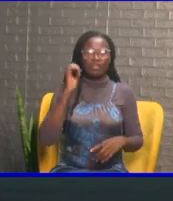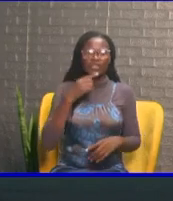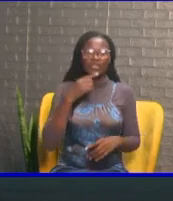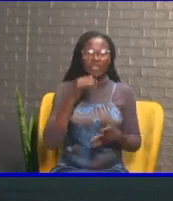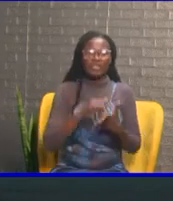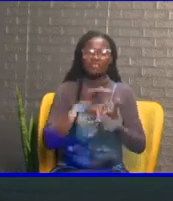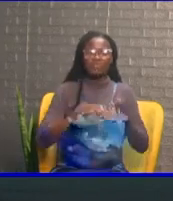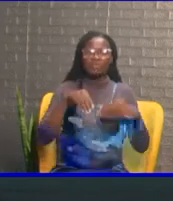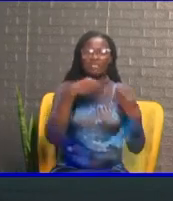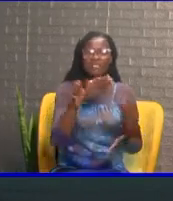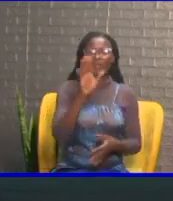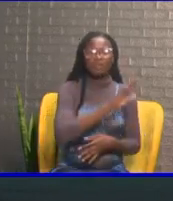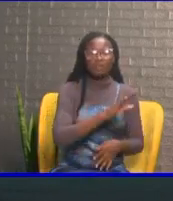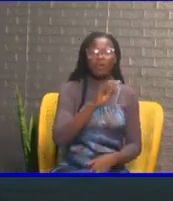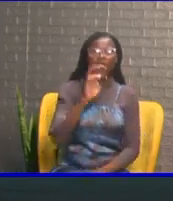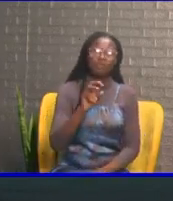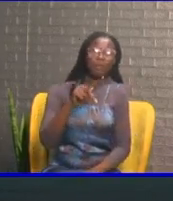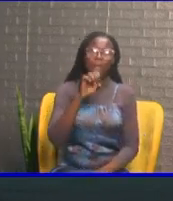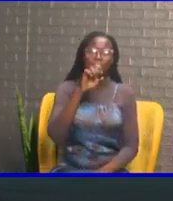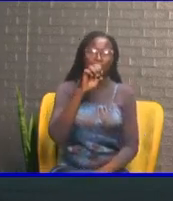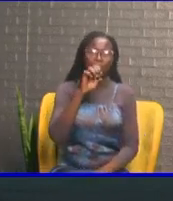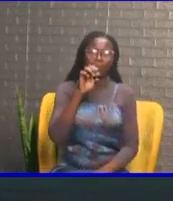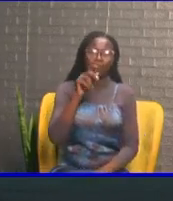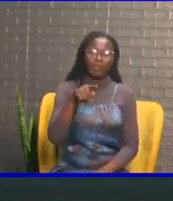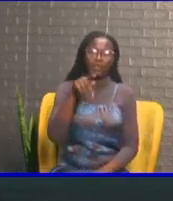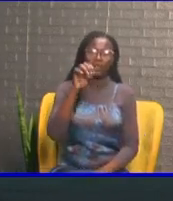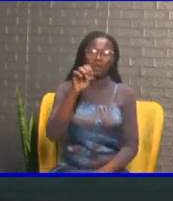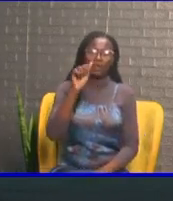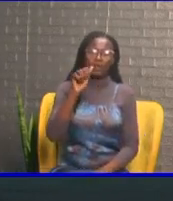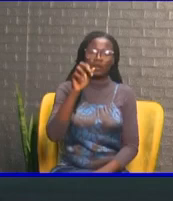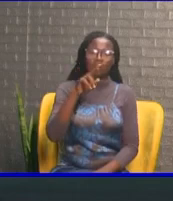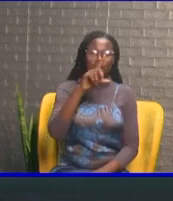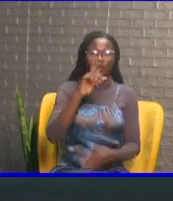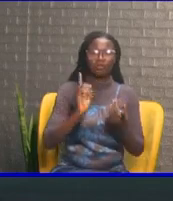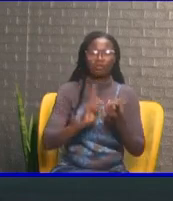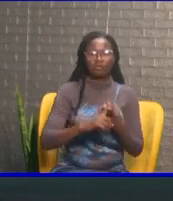holy things to dogs. He can't give a holy thing to an ungrateful person.